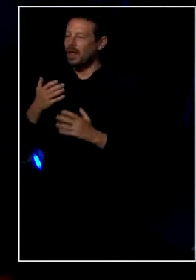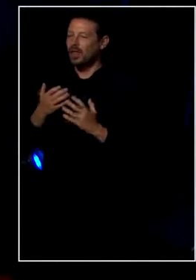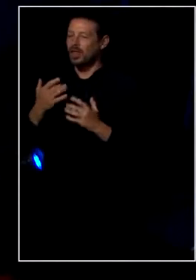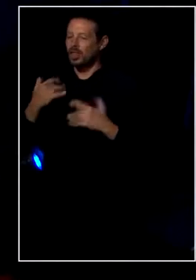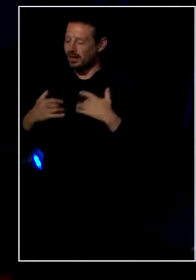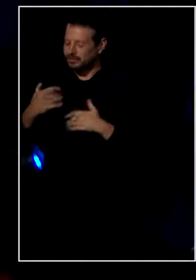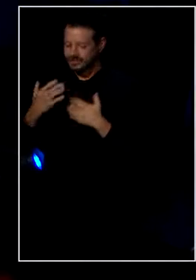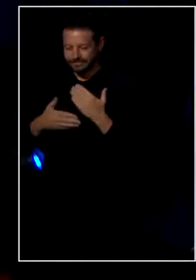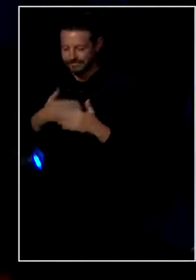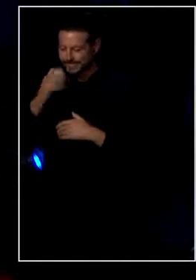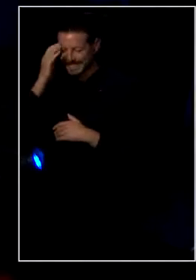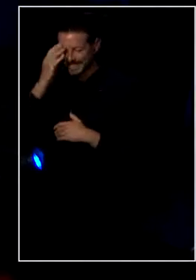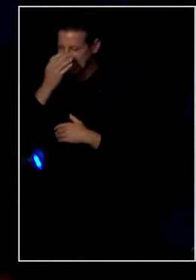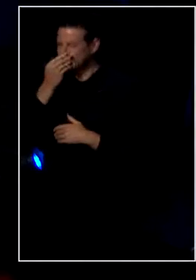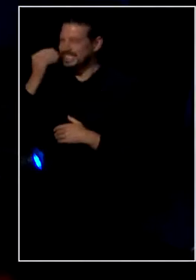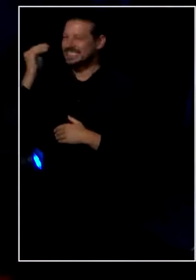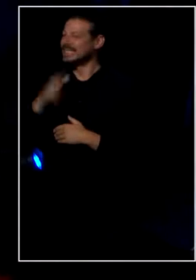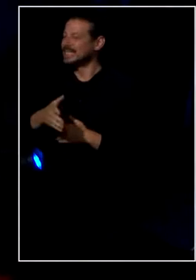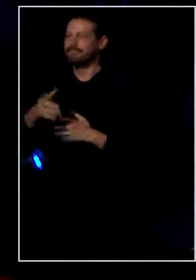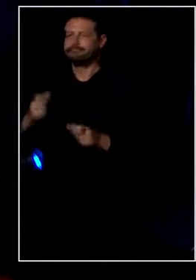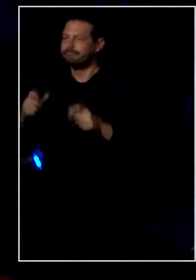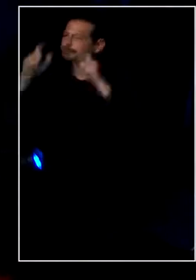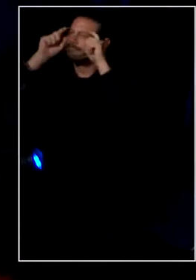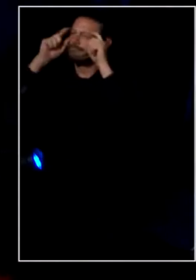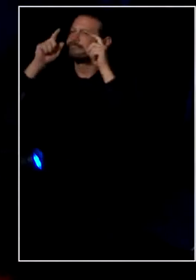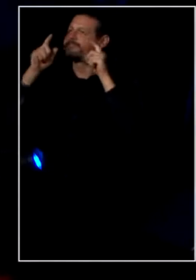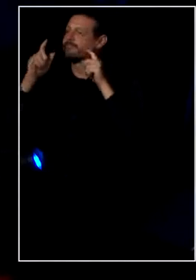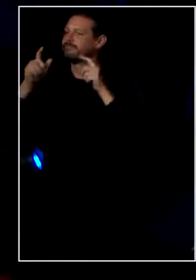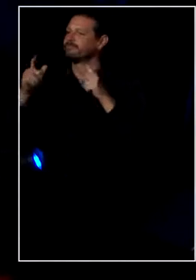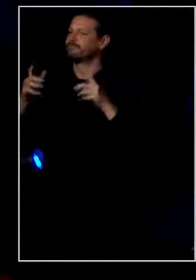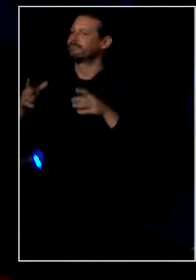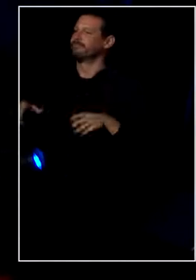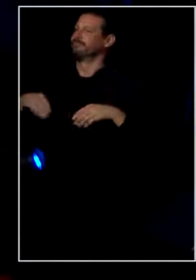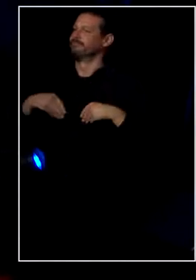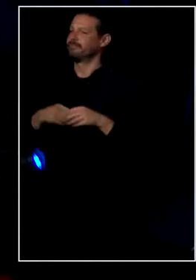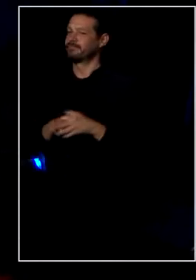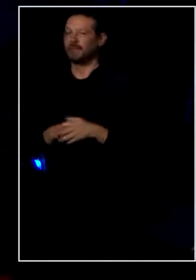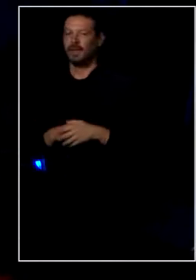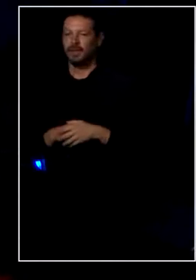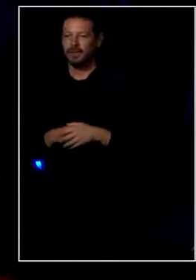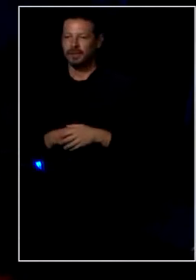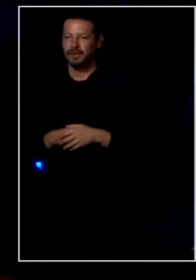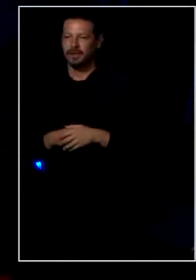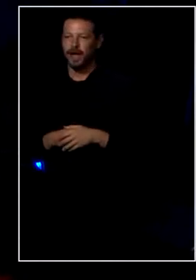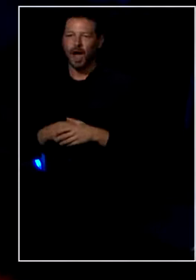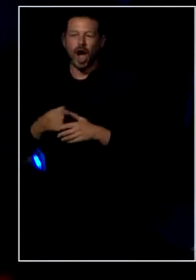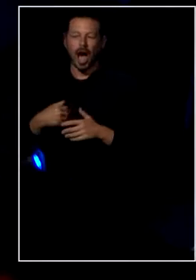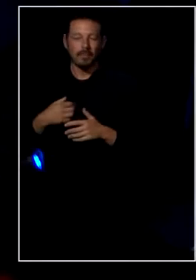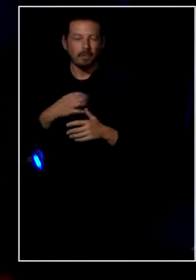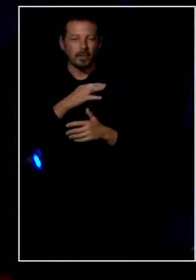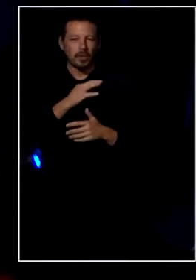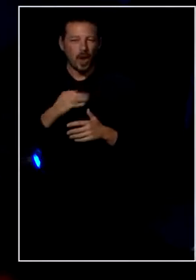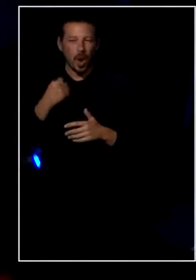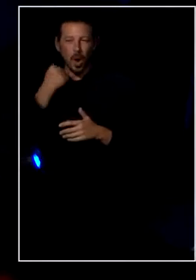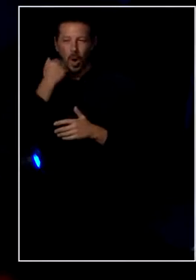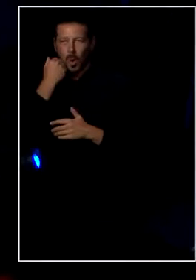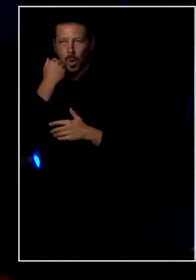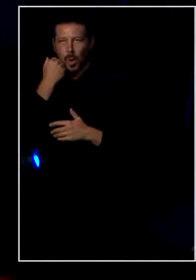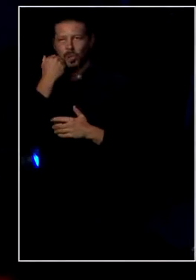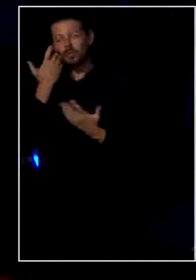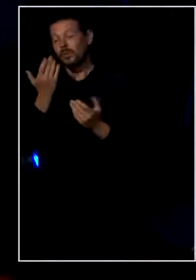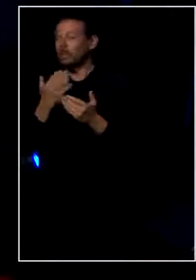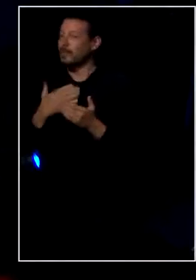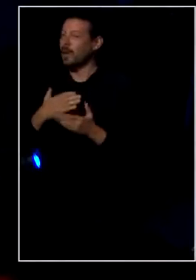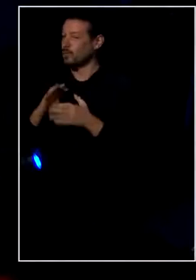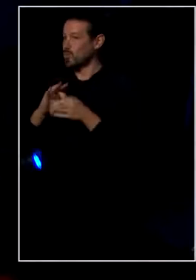able to see, I think with a lot of things, I'm never convinced or one way for always. My relationship with my